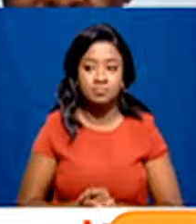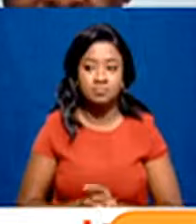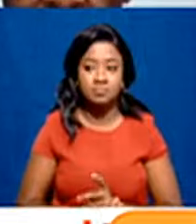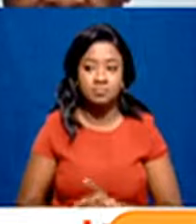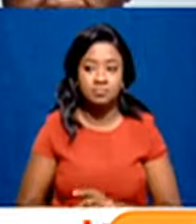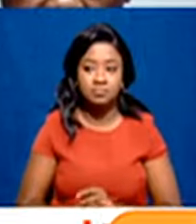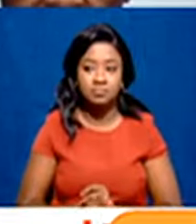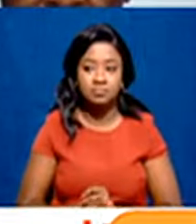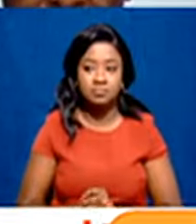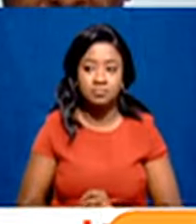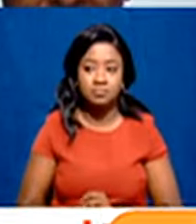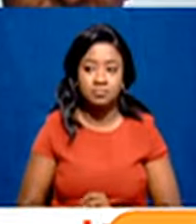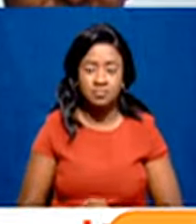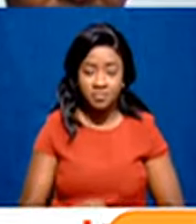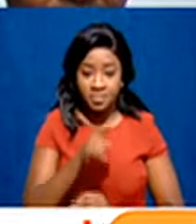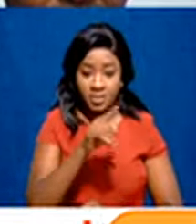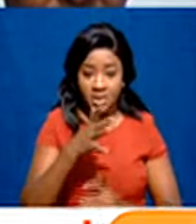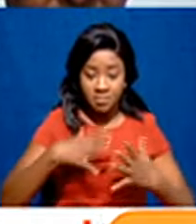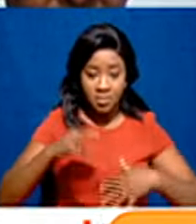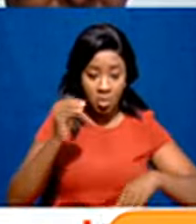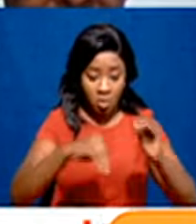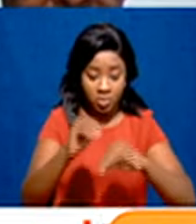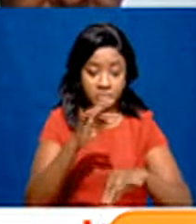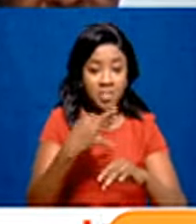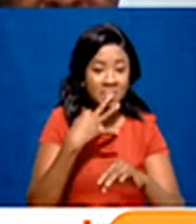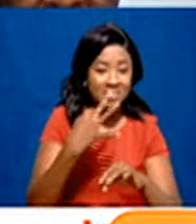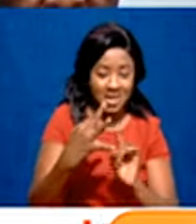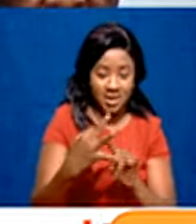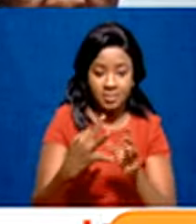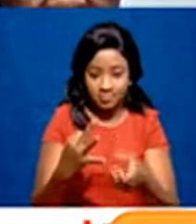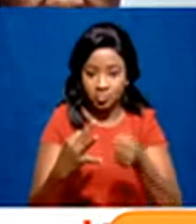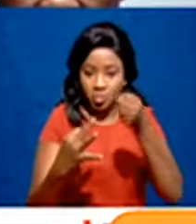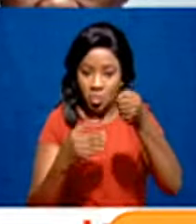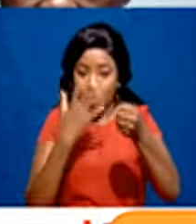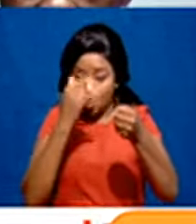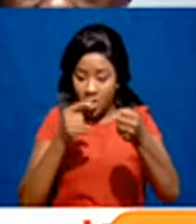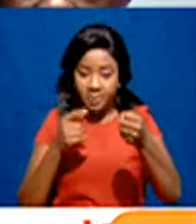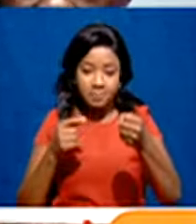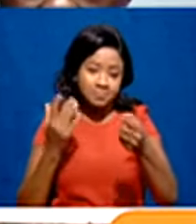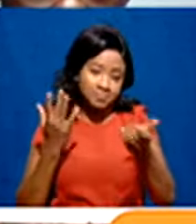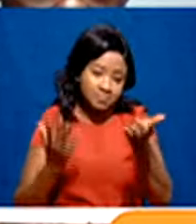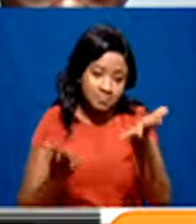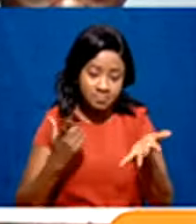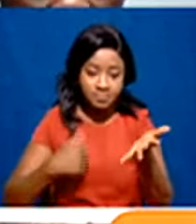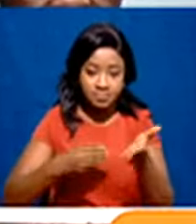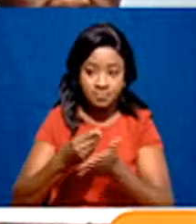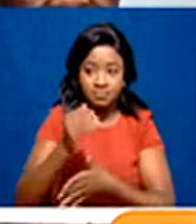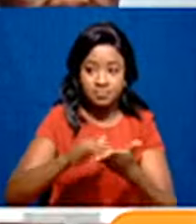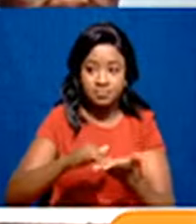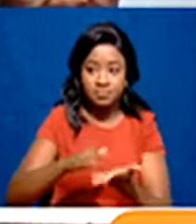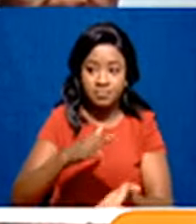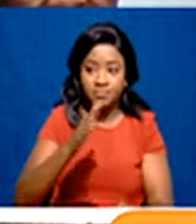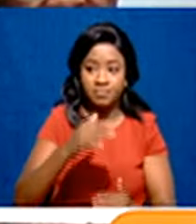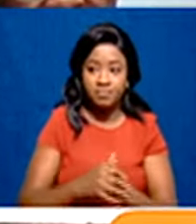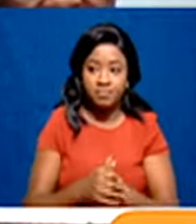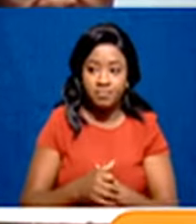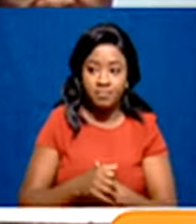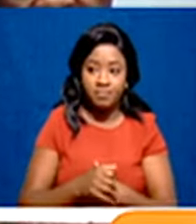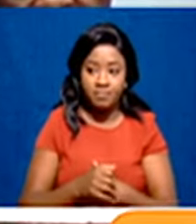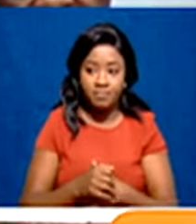paper on it, compared to the percentage, we might end up paying more